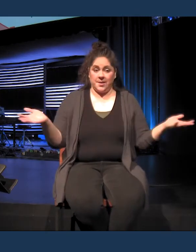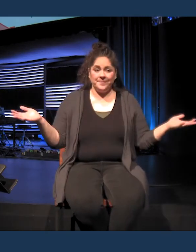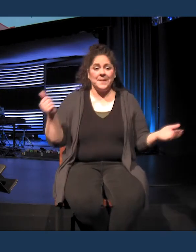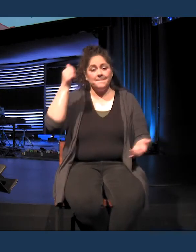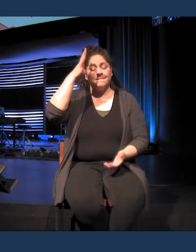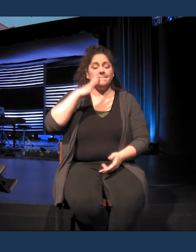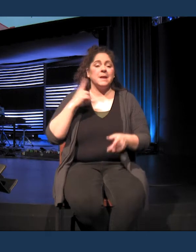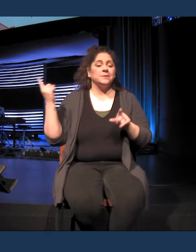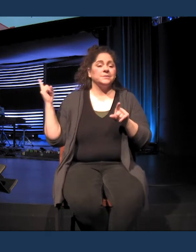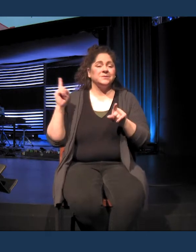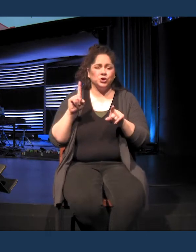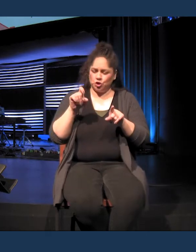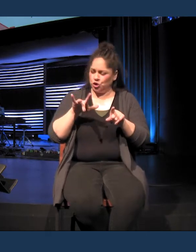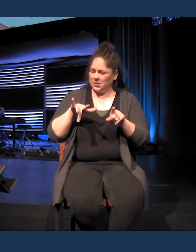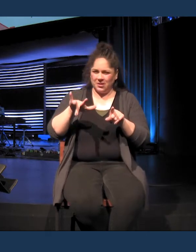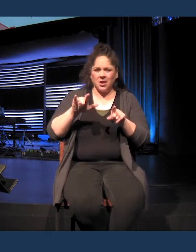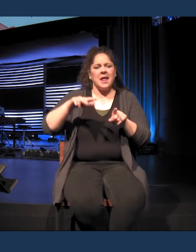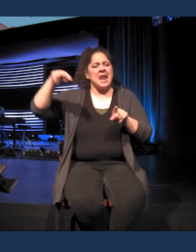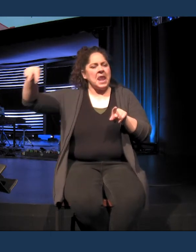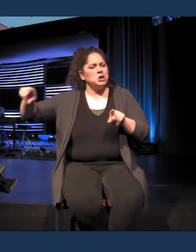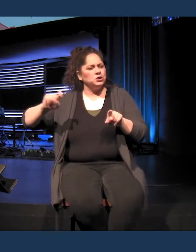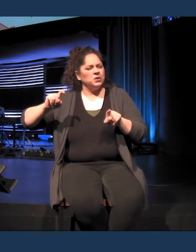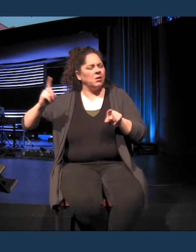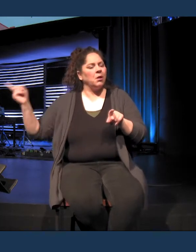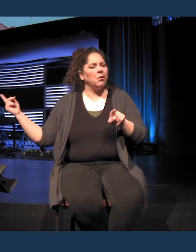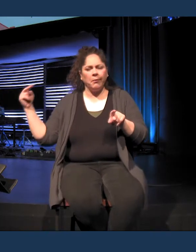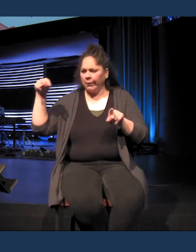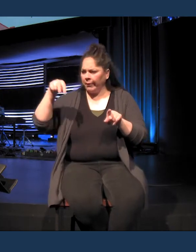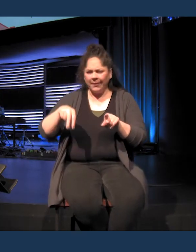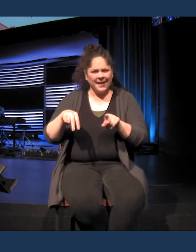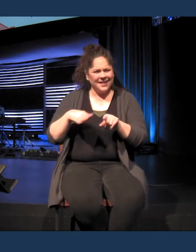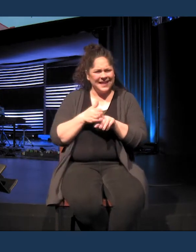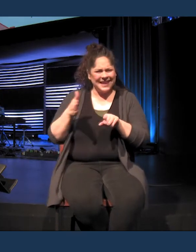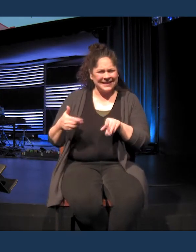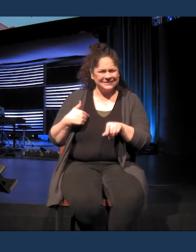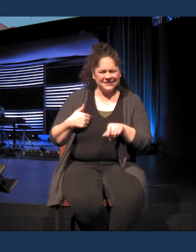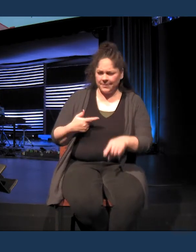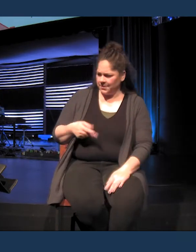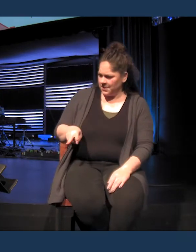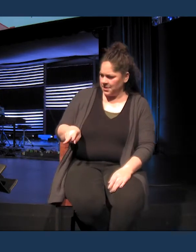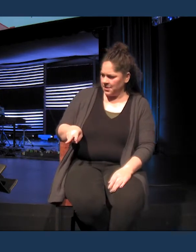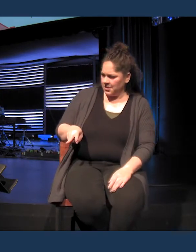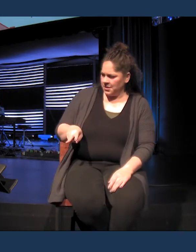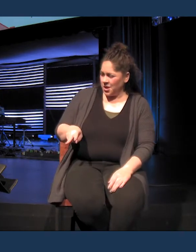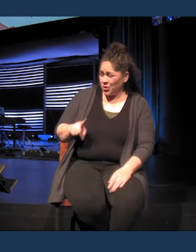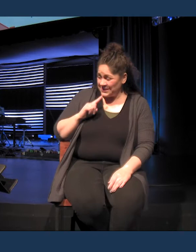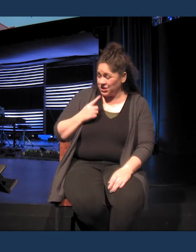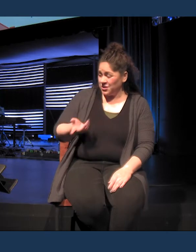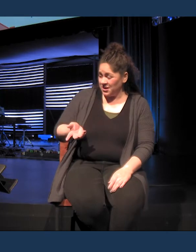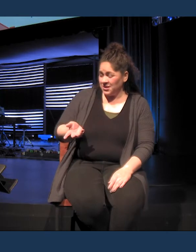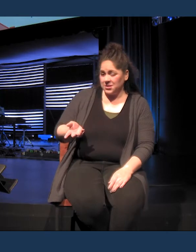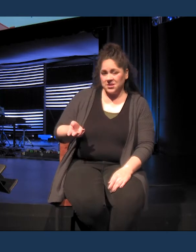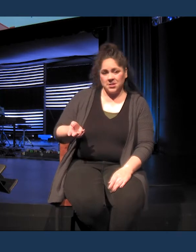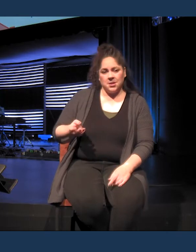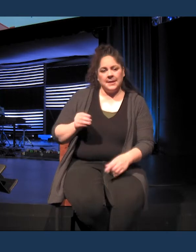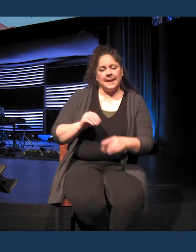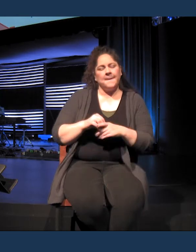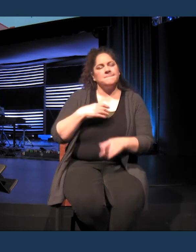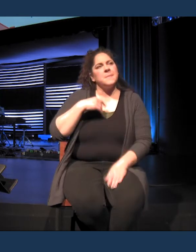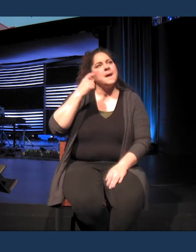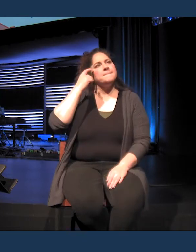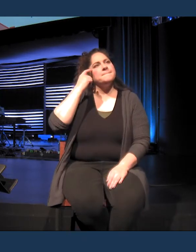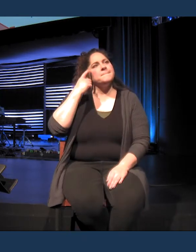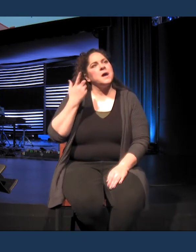comes and stands right beside me and starts getting on him. And I'm like, are you serious? And I start having this conversation. No, I didn't say that out